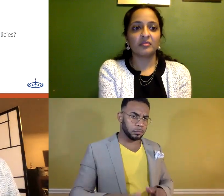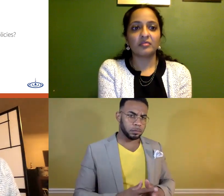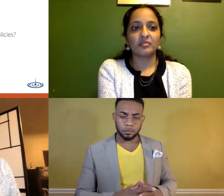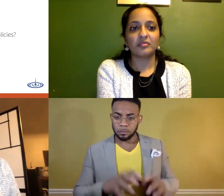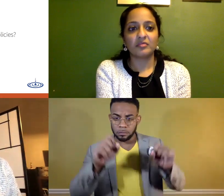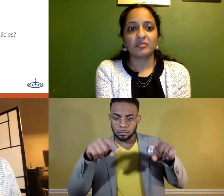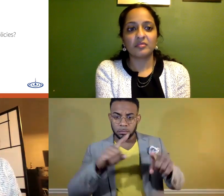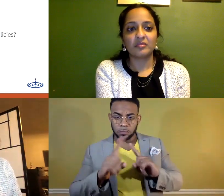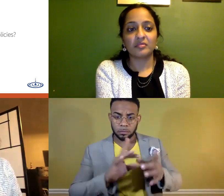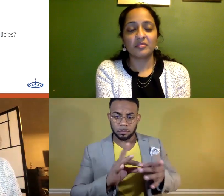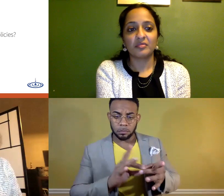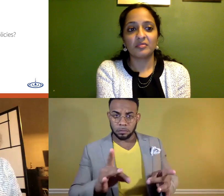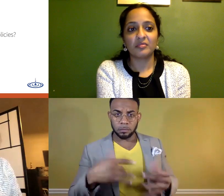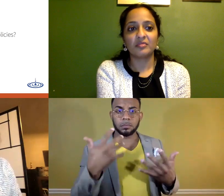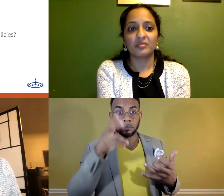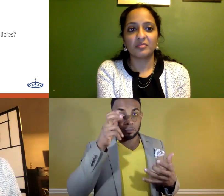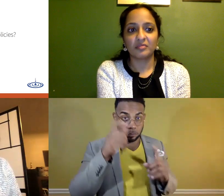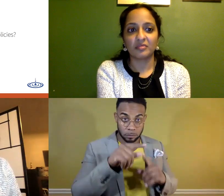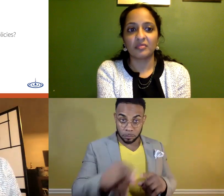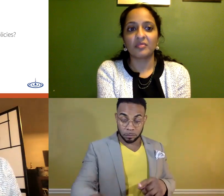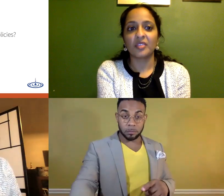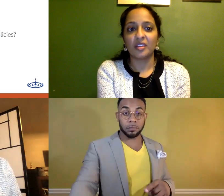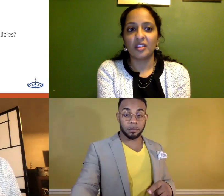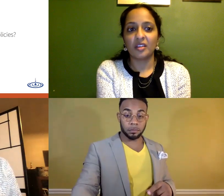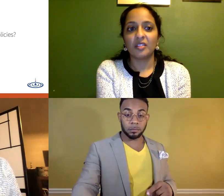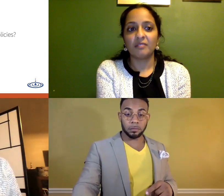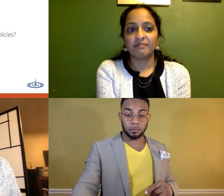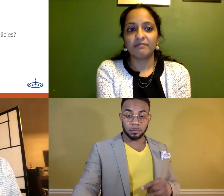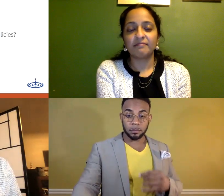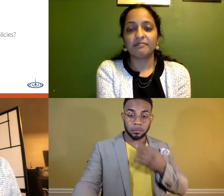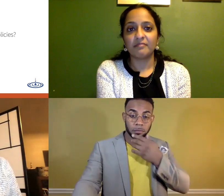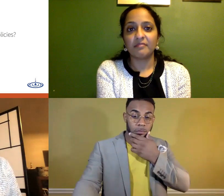Drop it into the chat. We want to hear from you. We want to